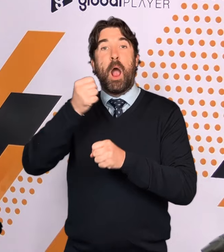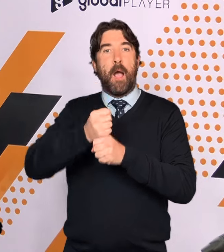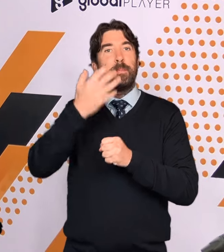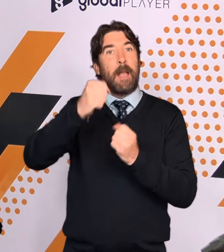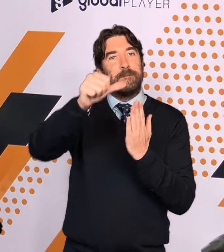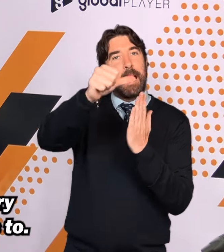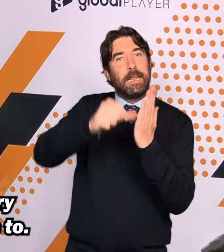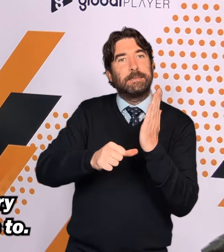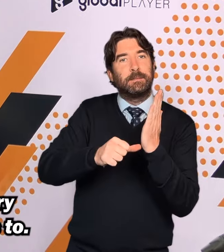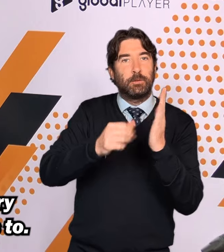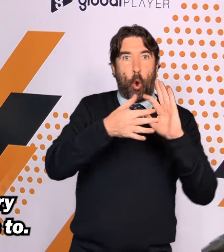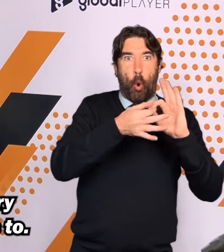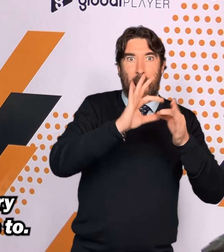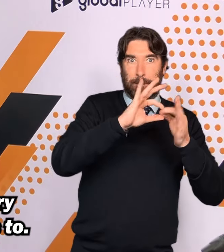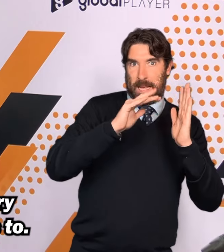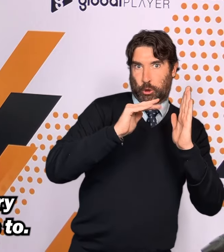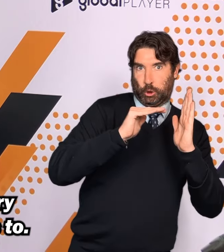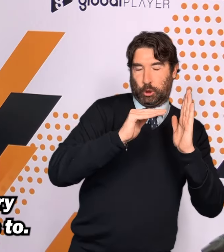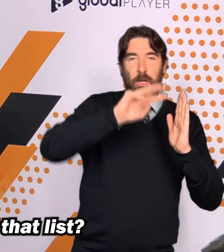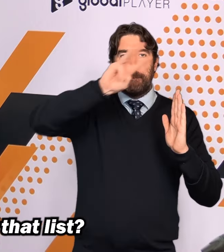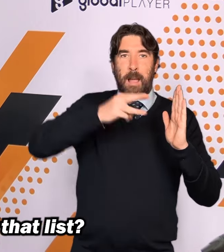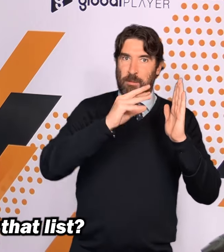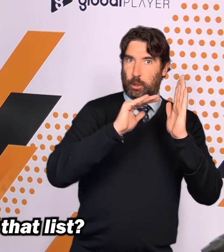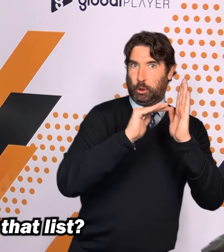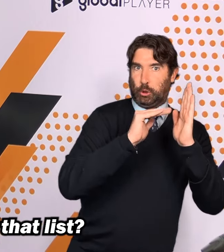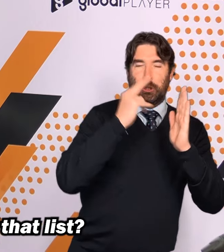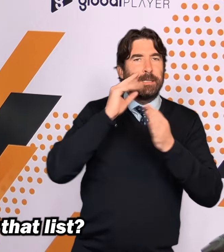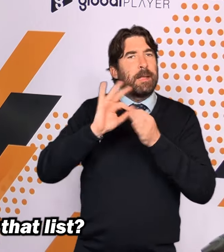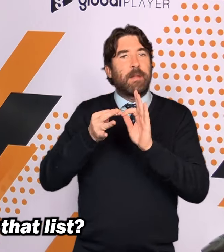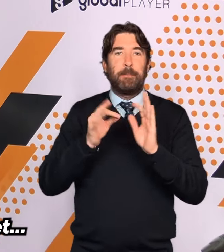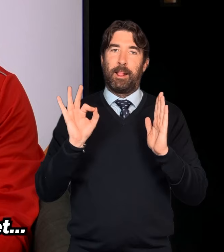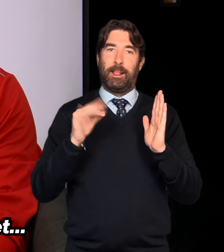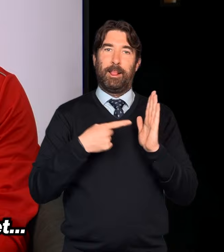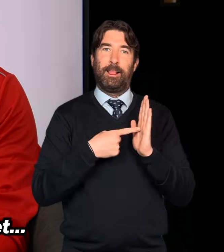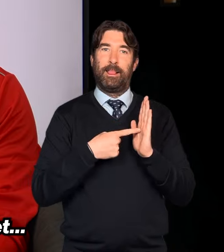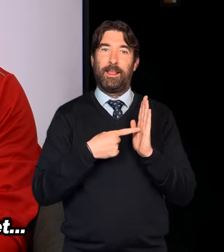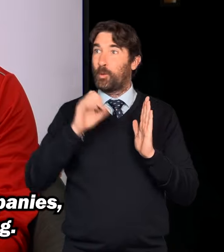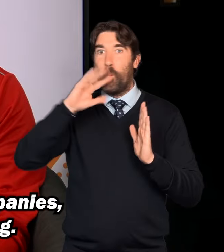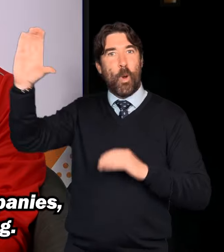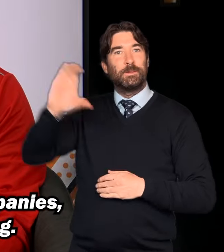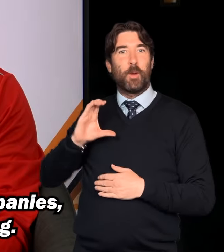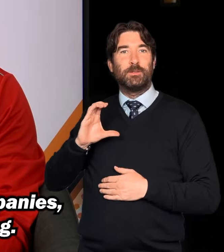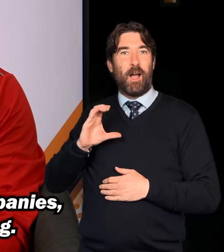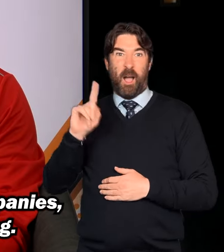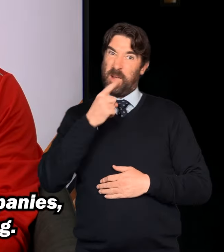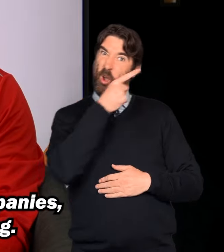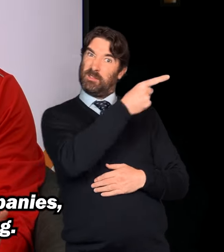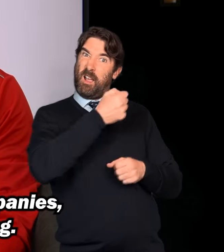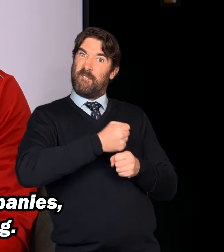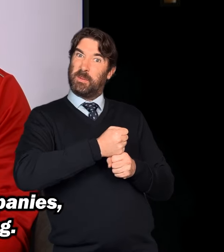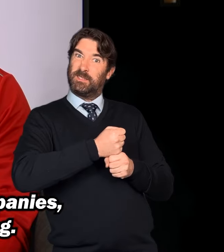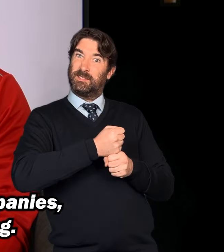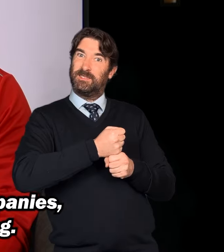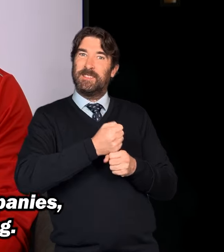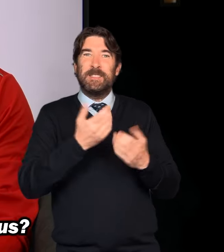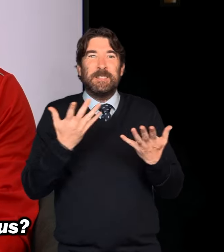list influences who the National Lottery then allocate their funds to. So you would like to be part of that list. Exactly. So we go to many other companies, car